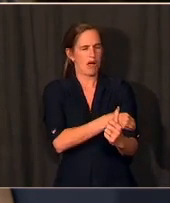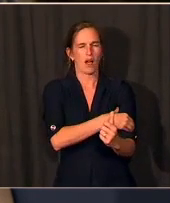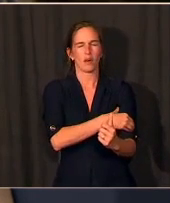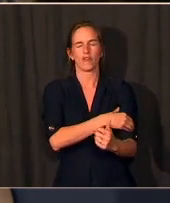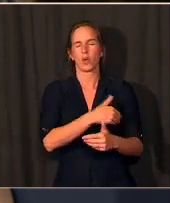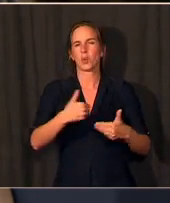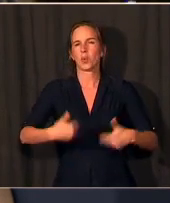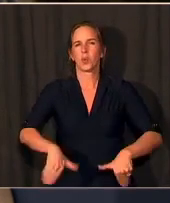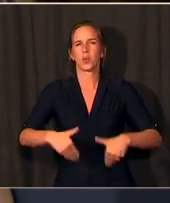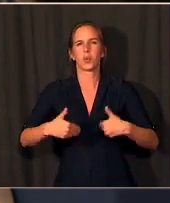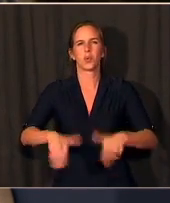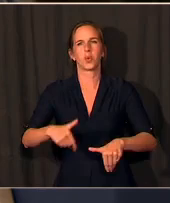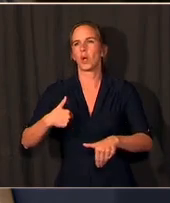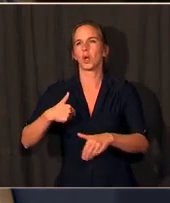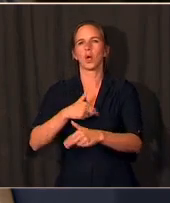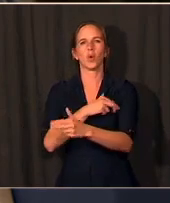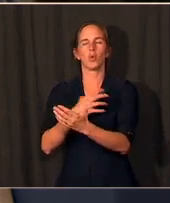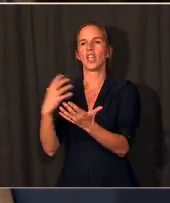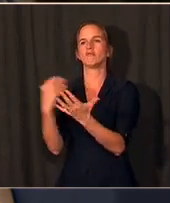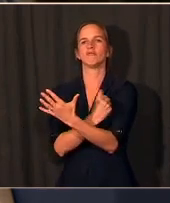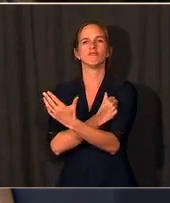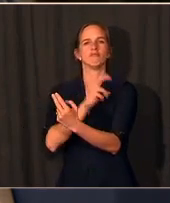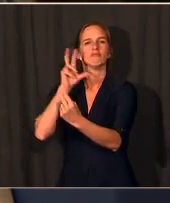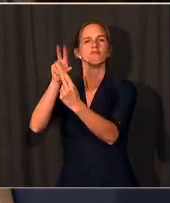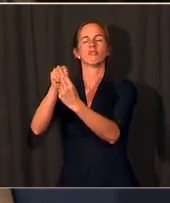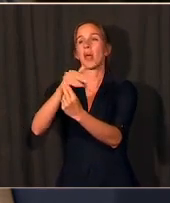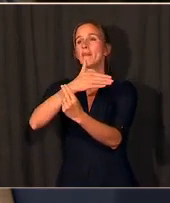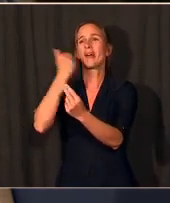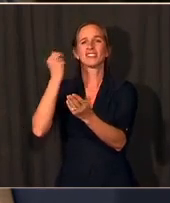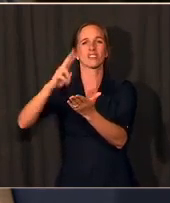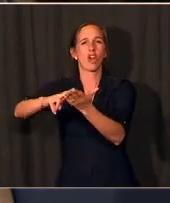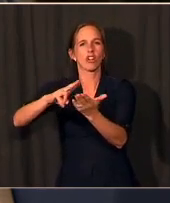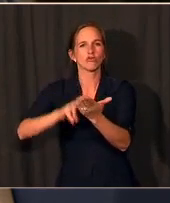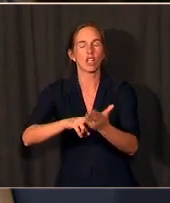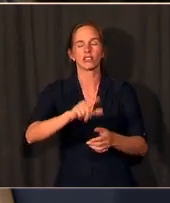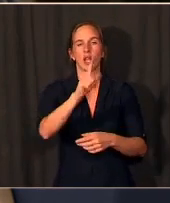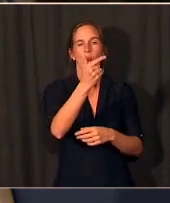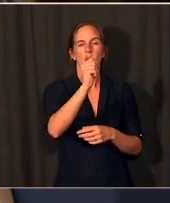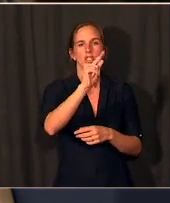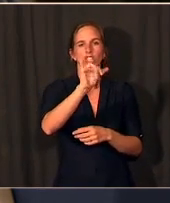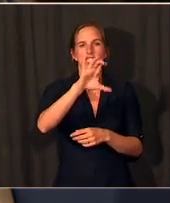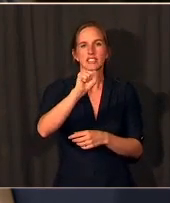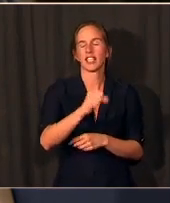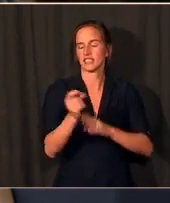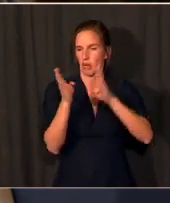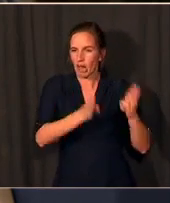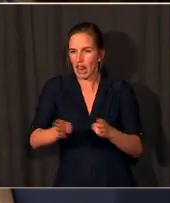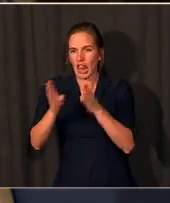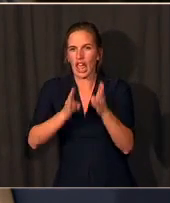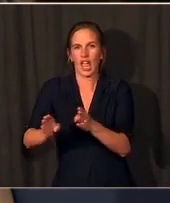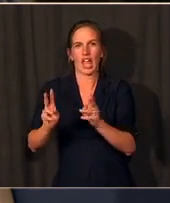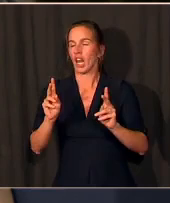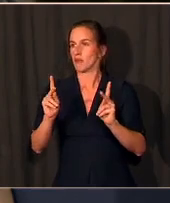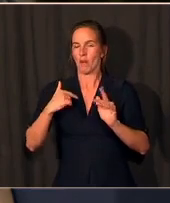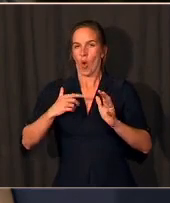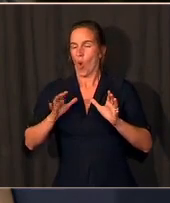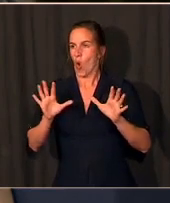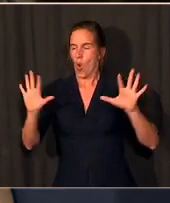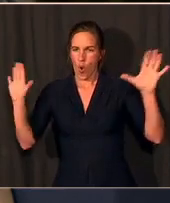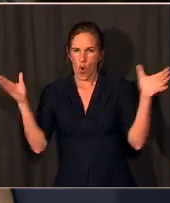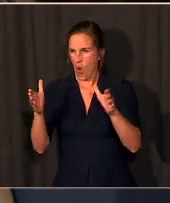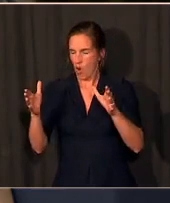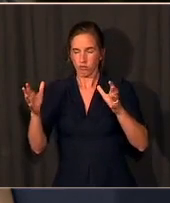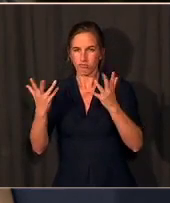on the best contracting, logistics, and planning experts available to synchronize and integrate